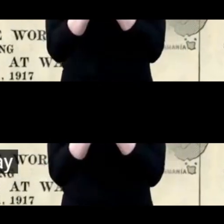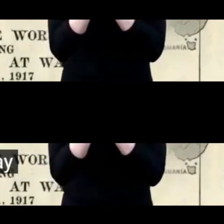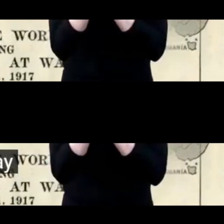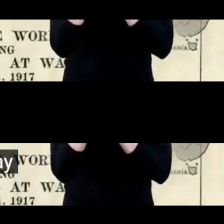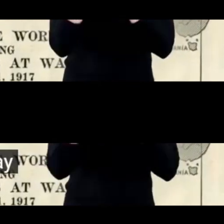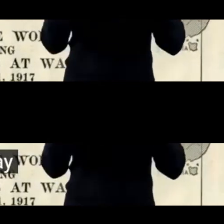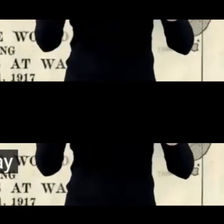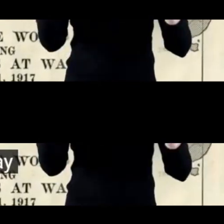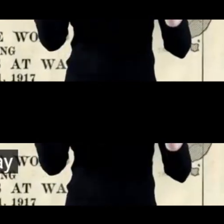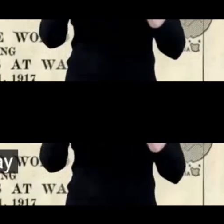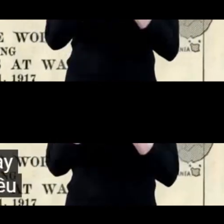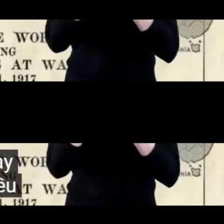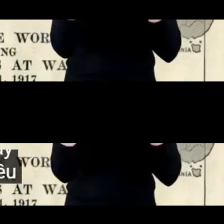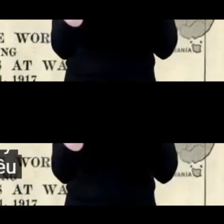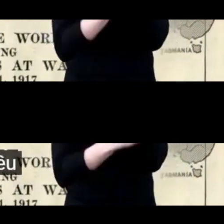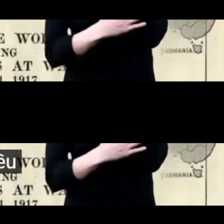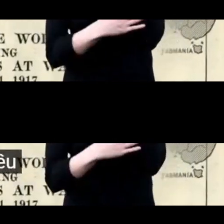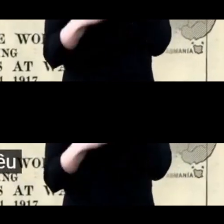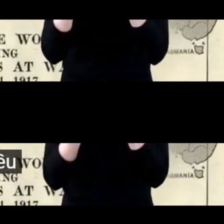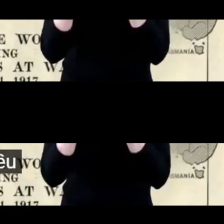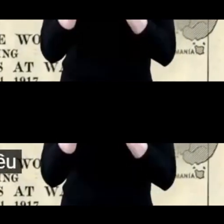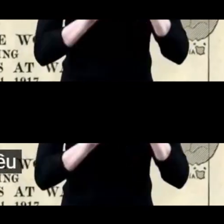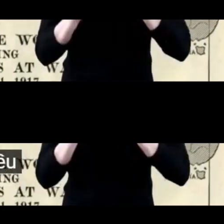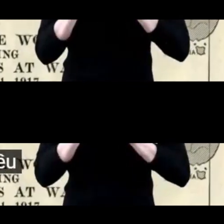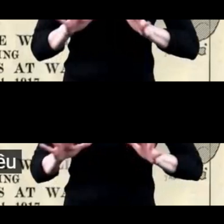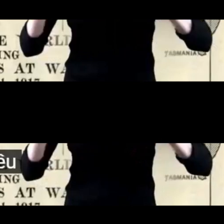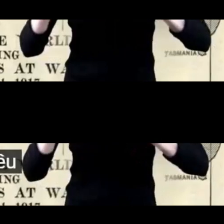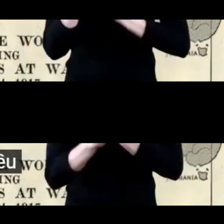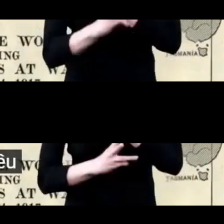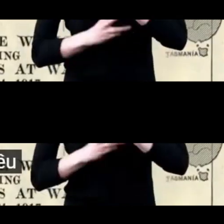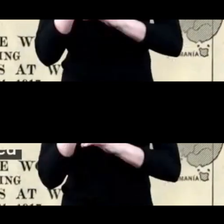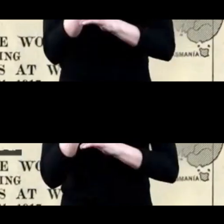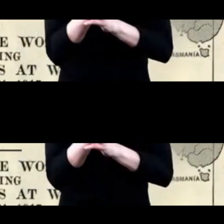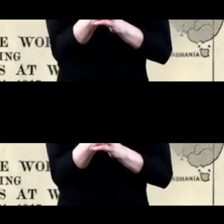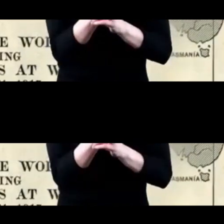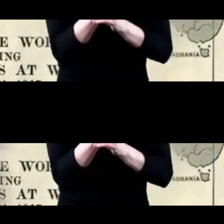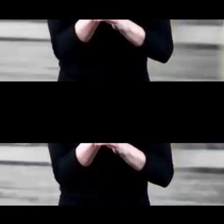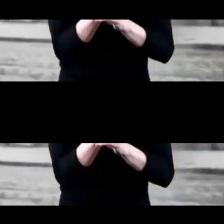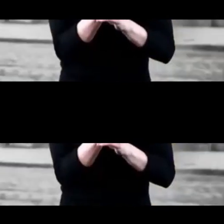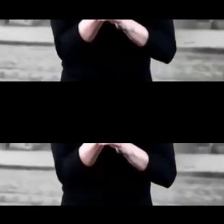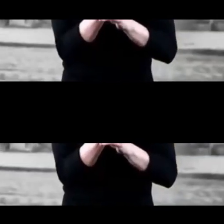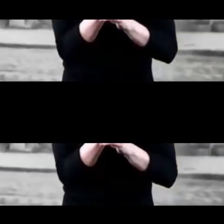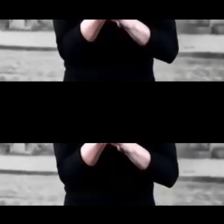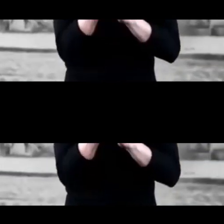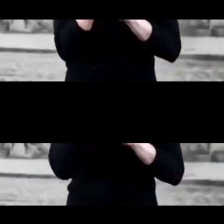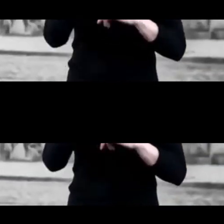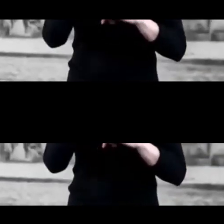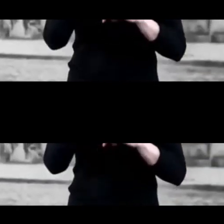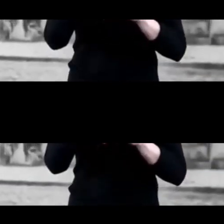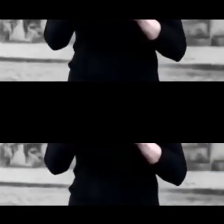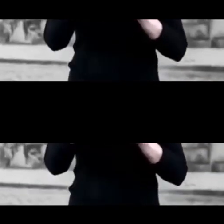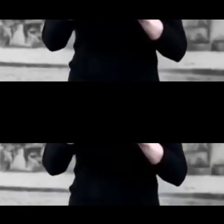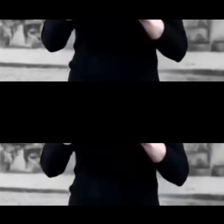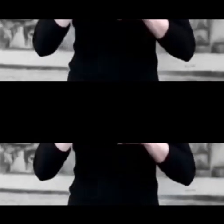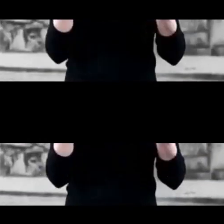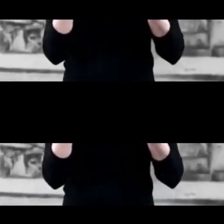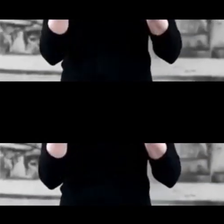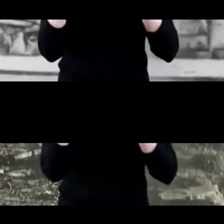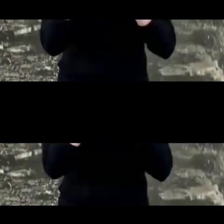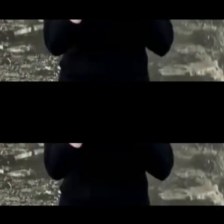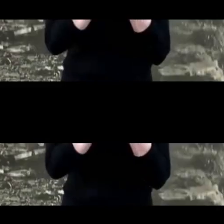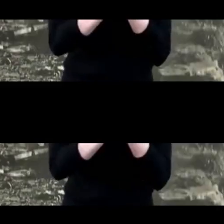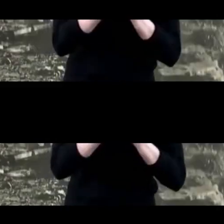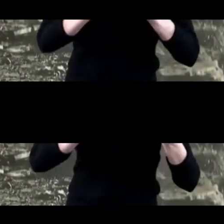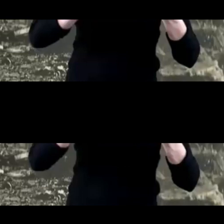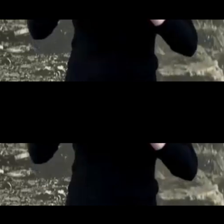huge as to involve many countries and millions of people around the world. The swath of destruction is